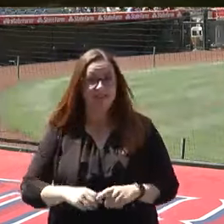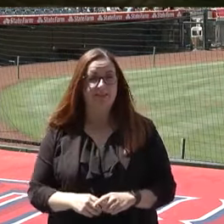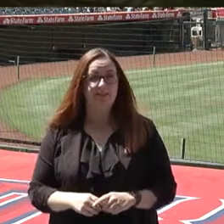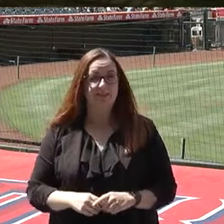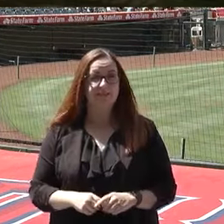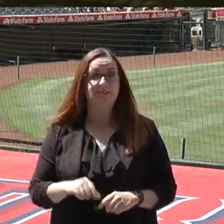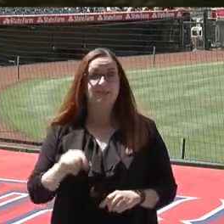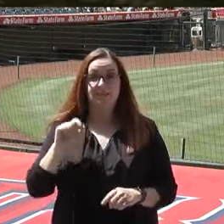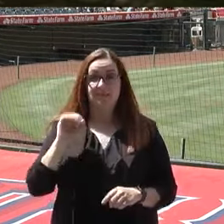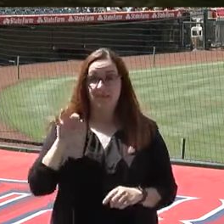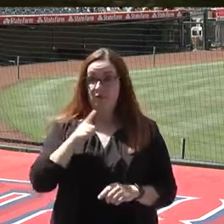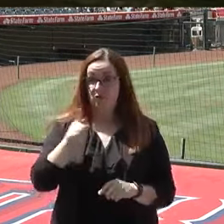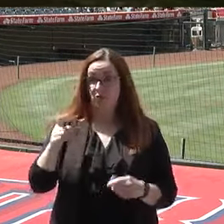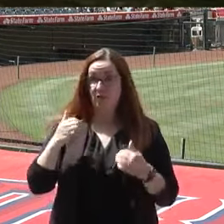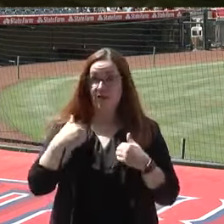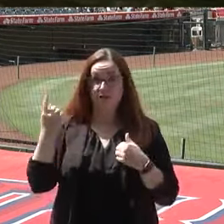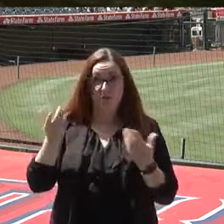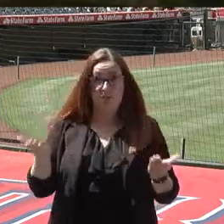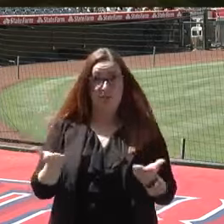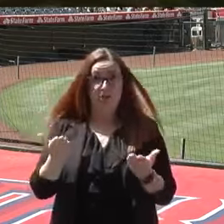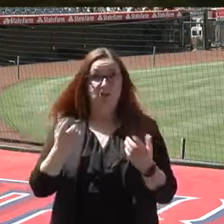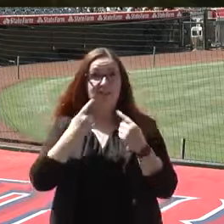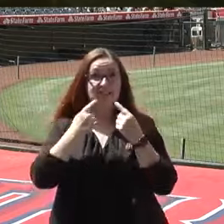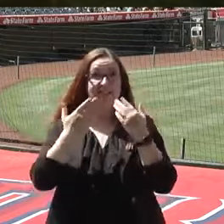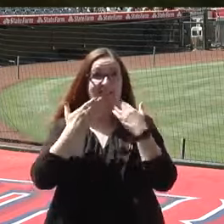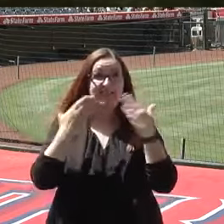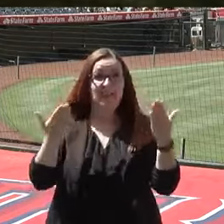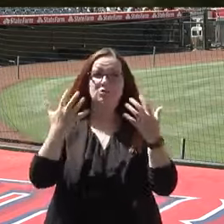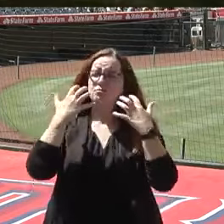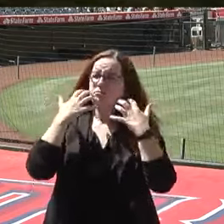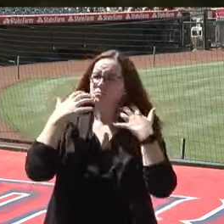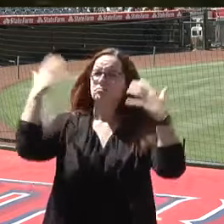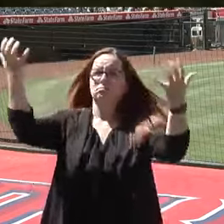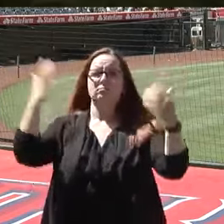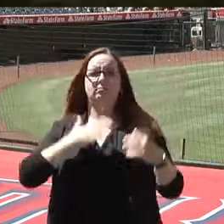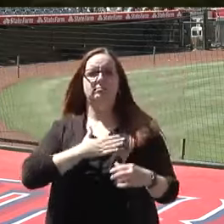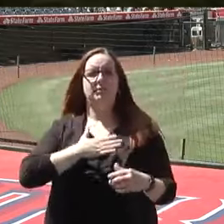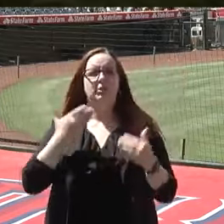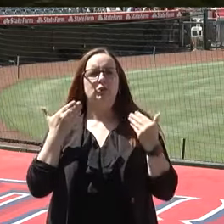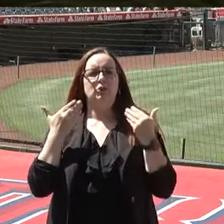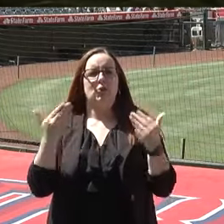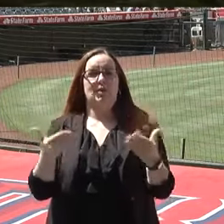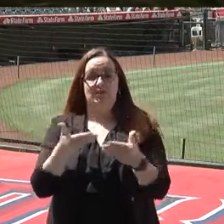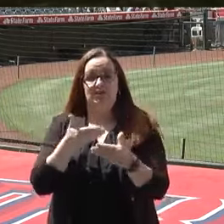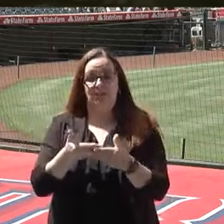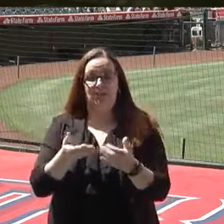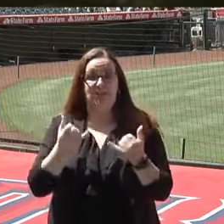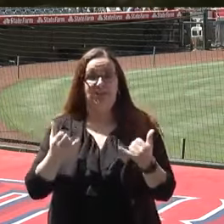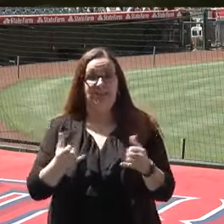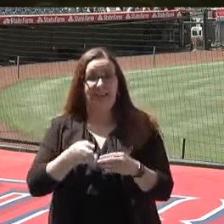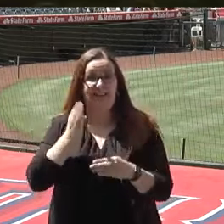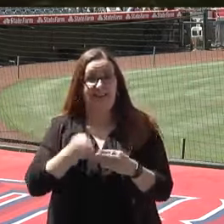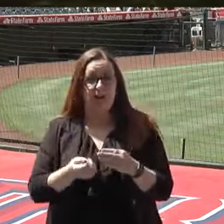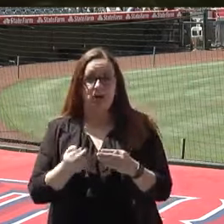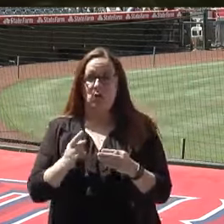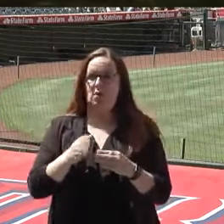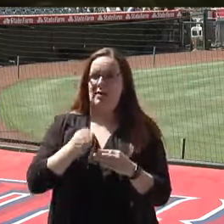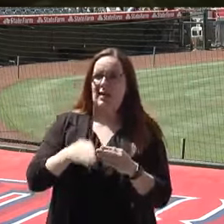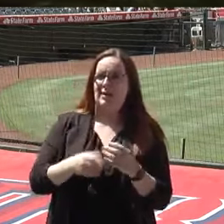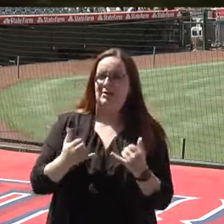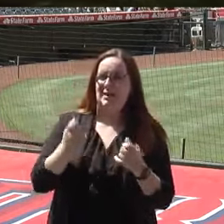someone to thank, shout it out. I encourage you, by the end of the day, or even by the end of the